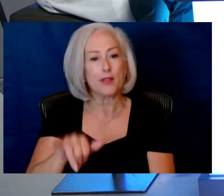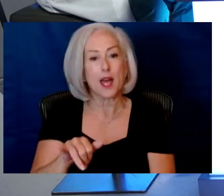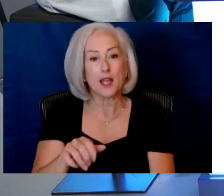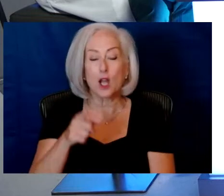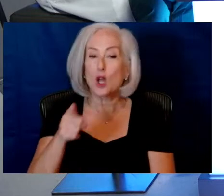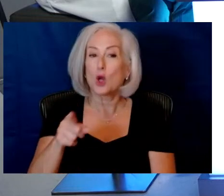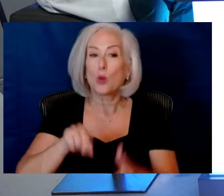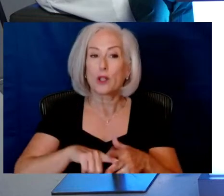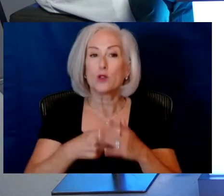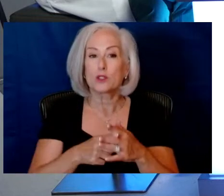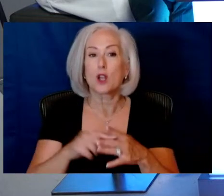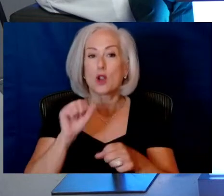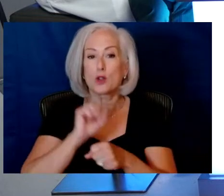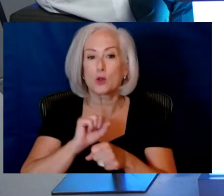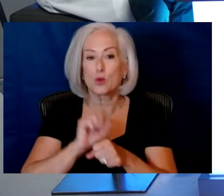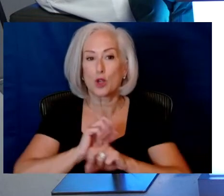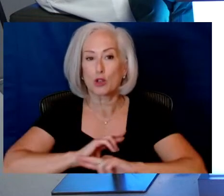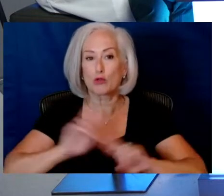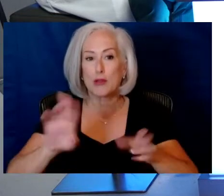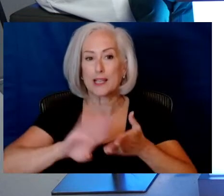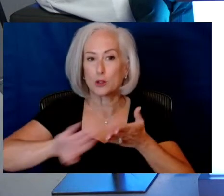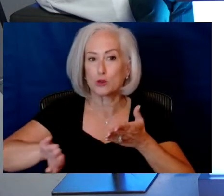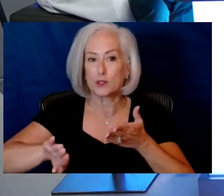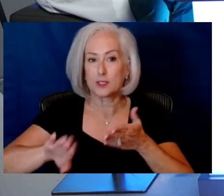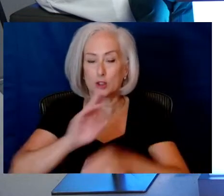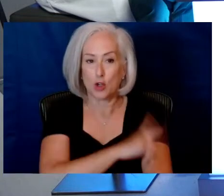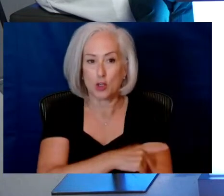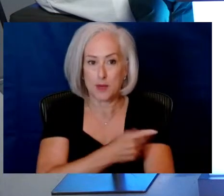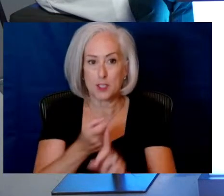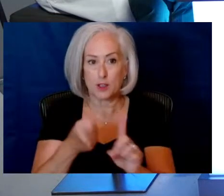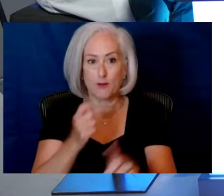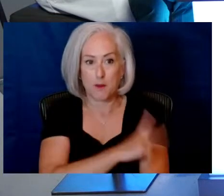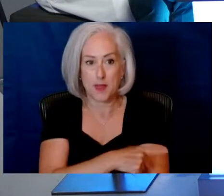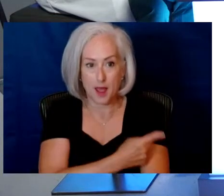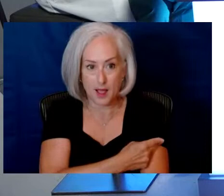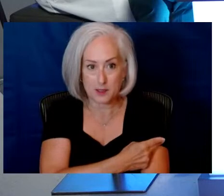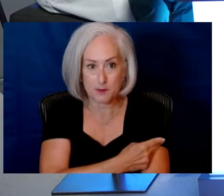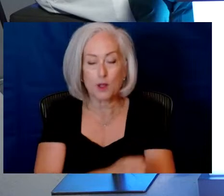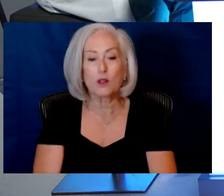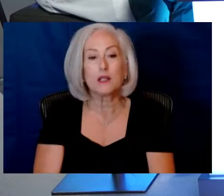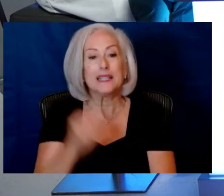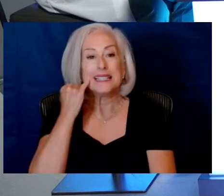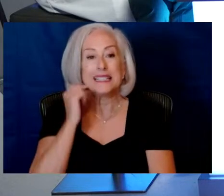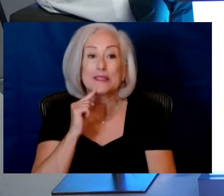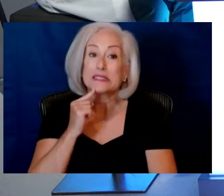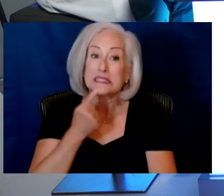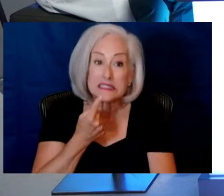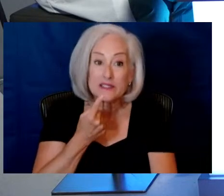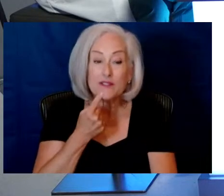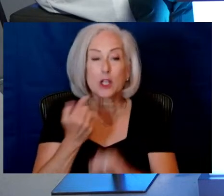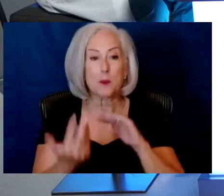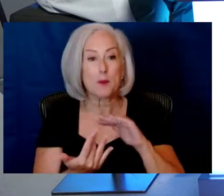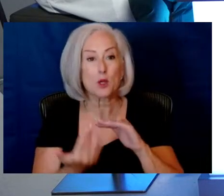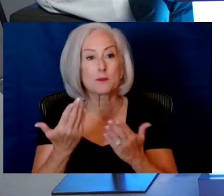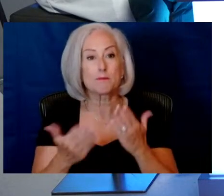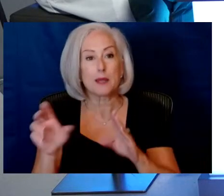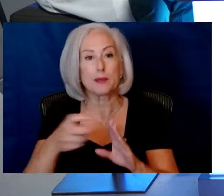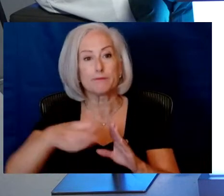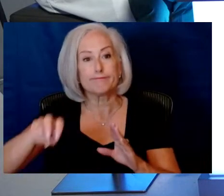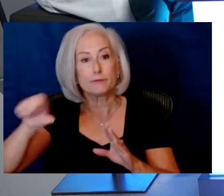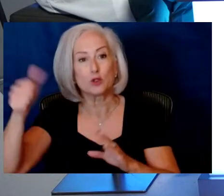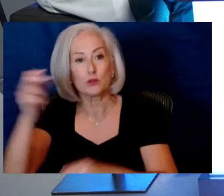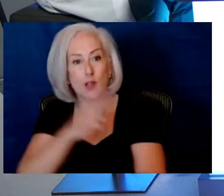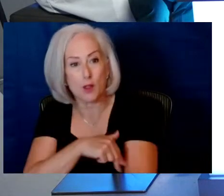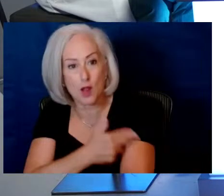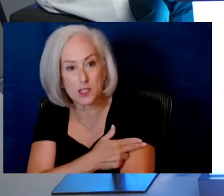to discharge these patients from the hospital, are the things you're looking at, obviously if they have severe burns, maybe they have to go to a facility or they're going home. Are there specific things you're looking